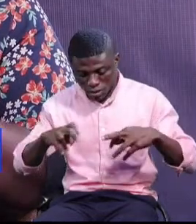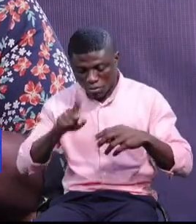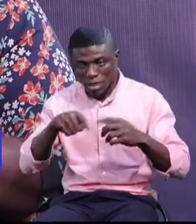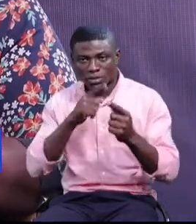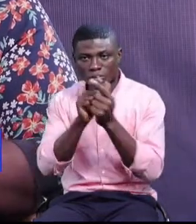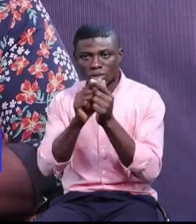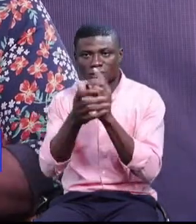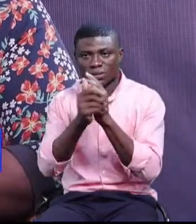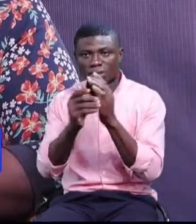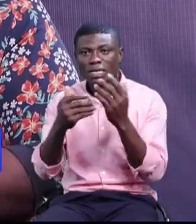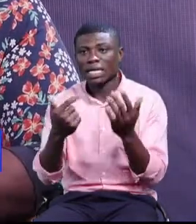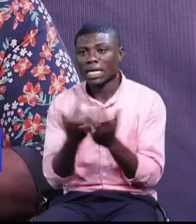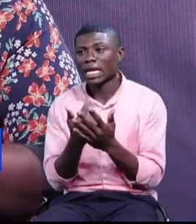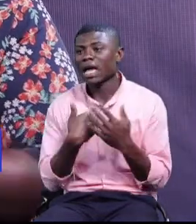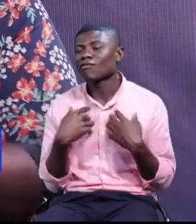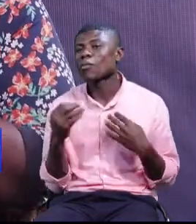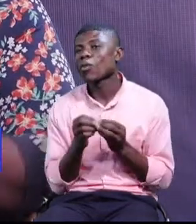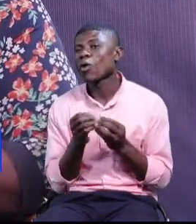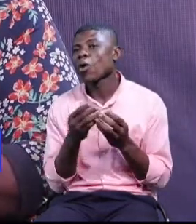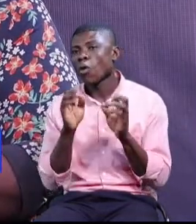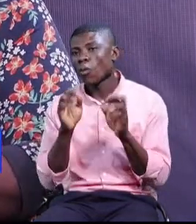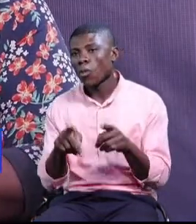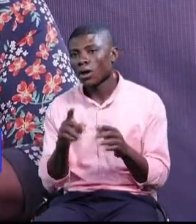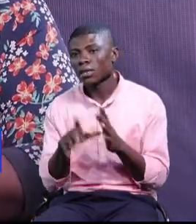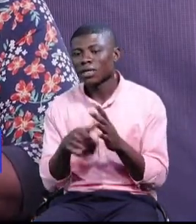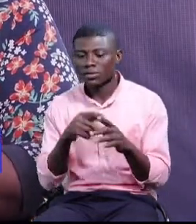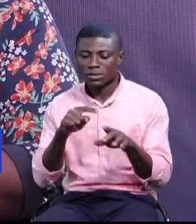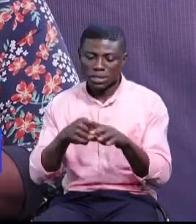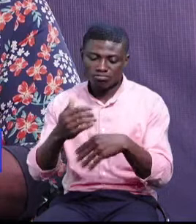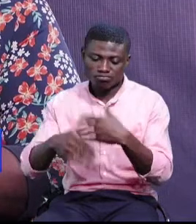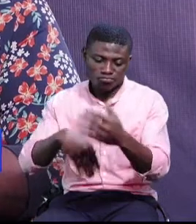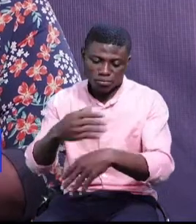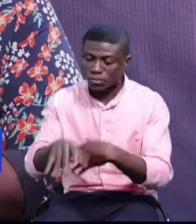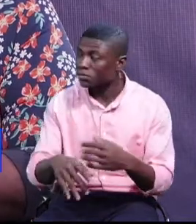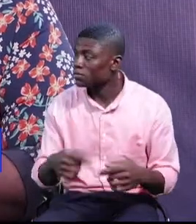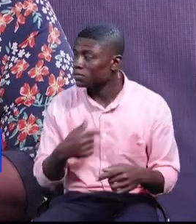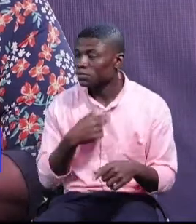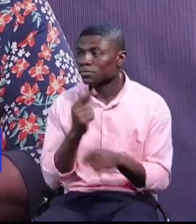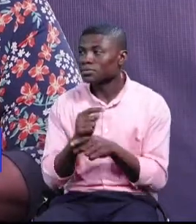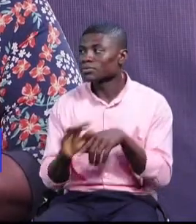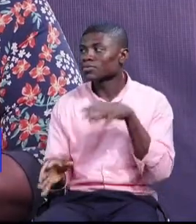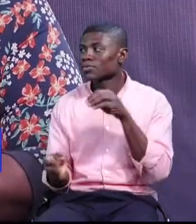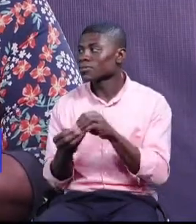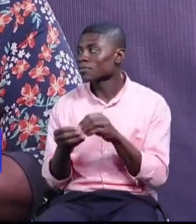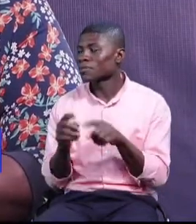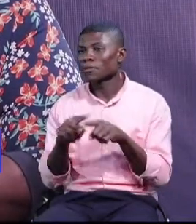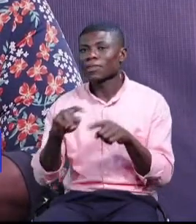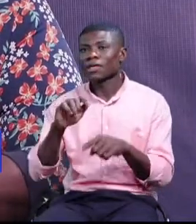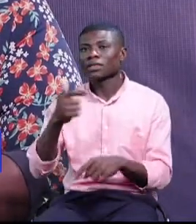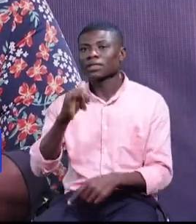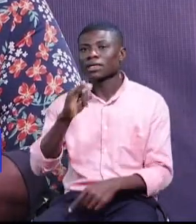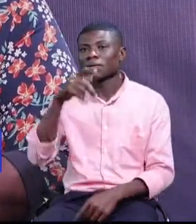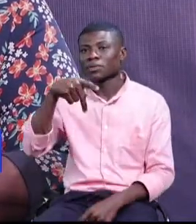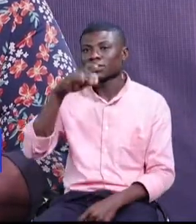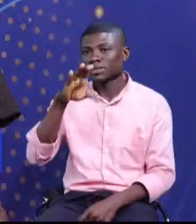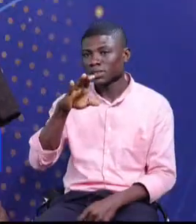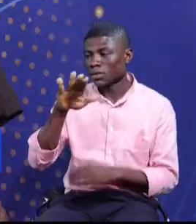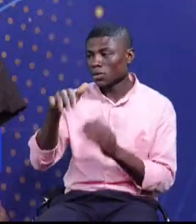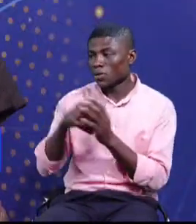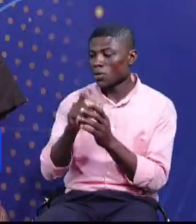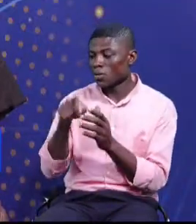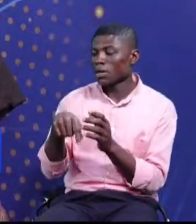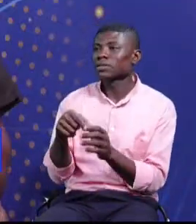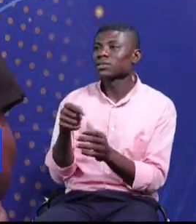we have a lot of laws. And then you take it from there. And can I just add, even so with the GIPC, the payments that you have to